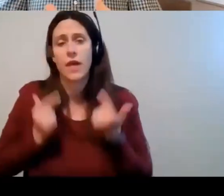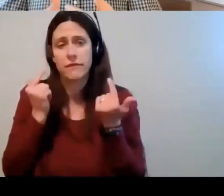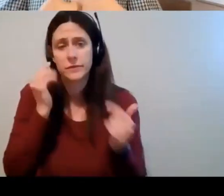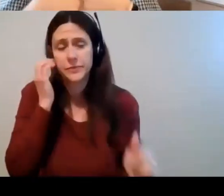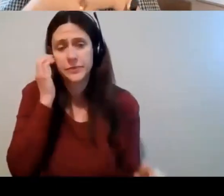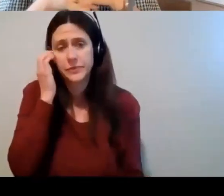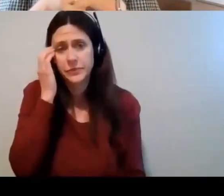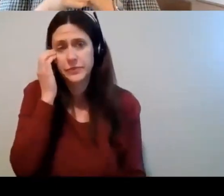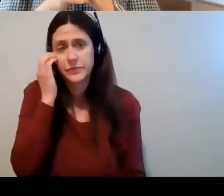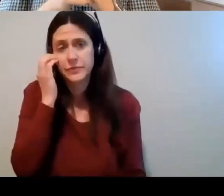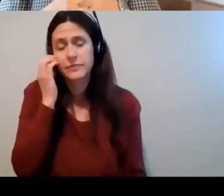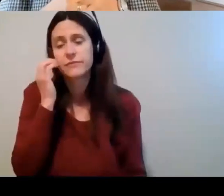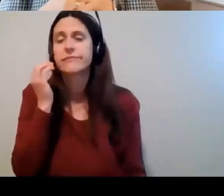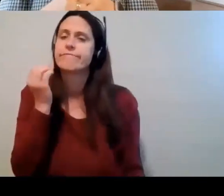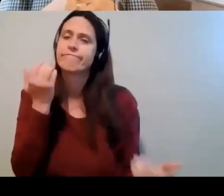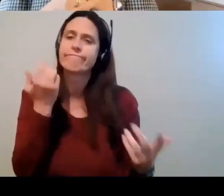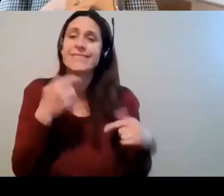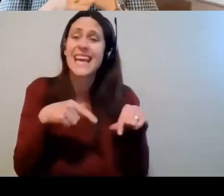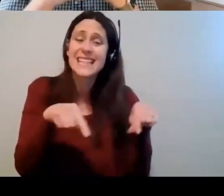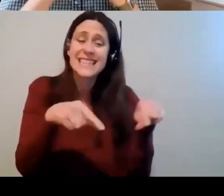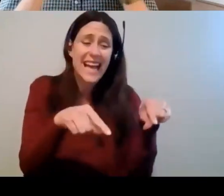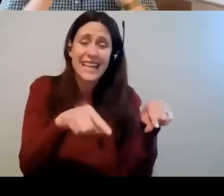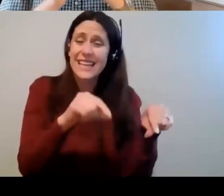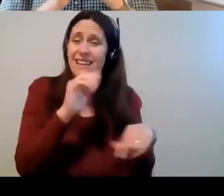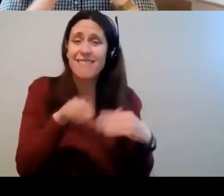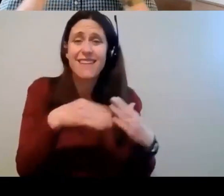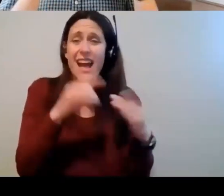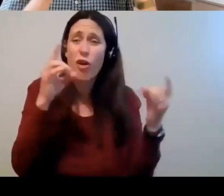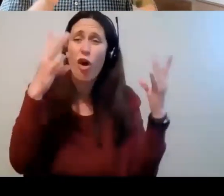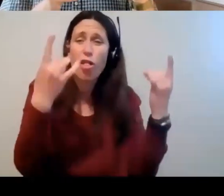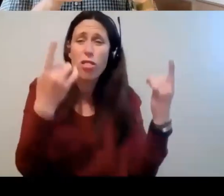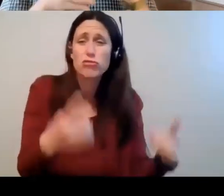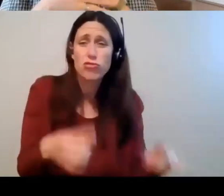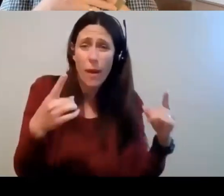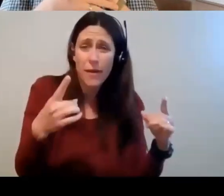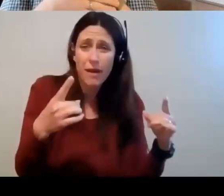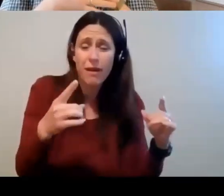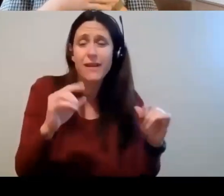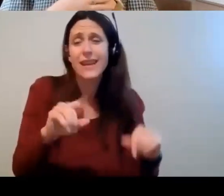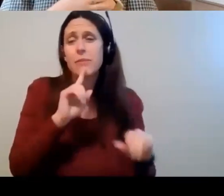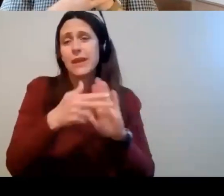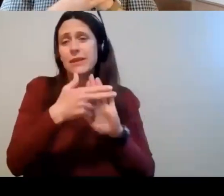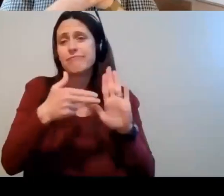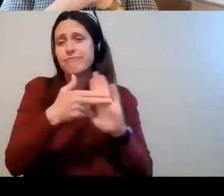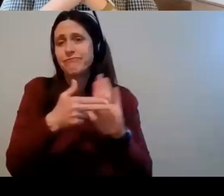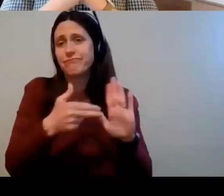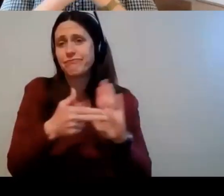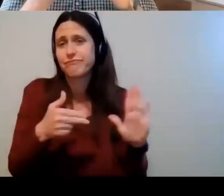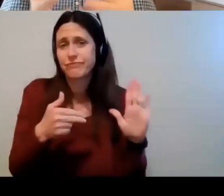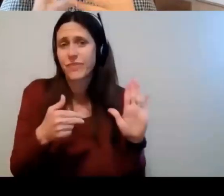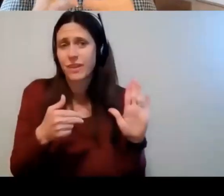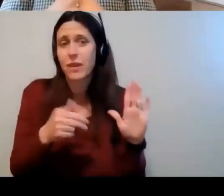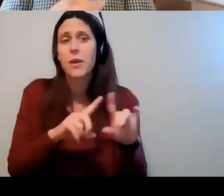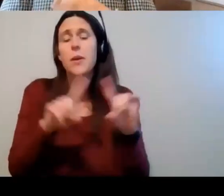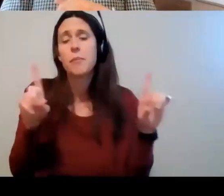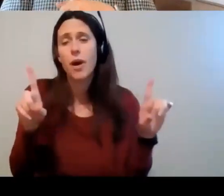Again, as we talked about anxiety, not all trauma experience will necessarily be pathologized or labeled as such, but